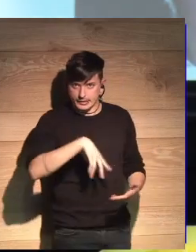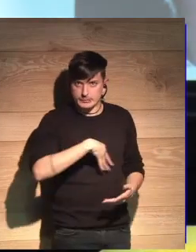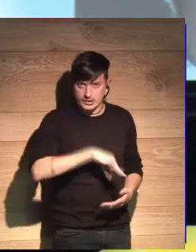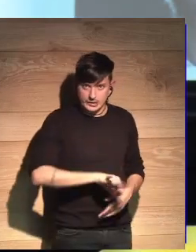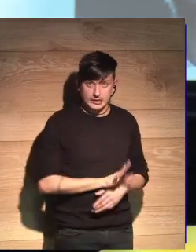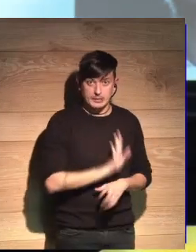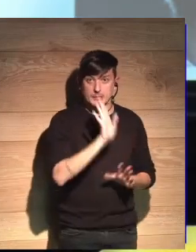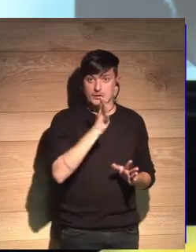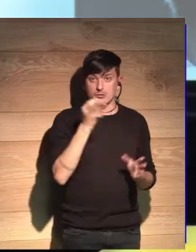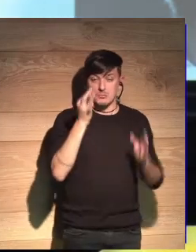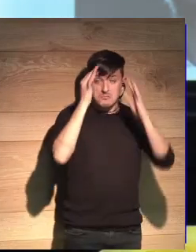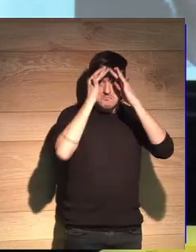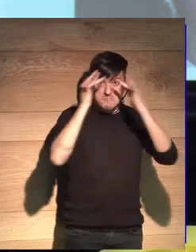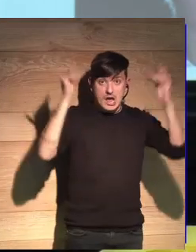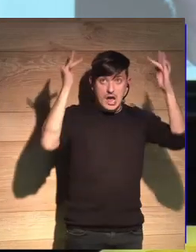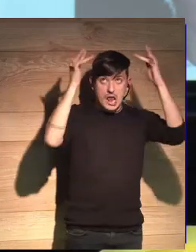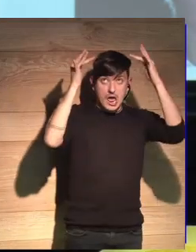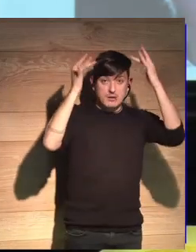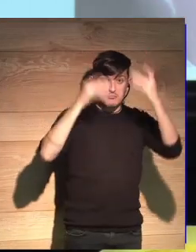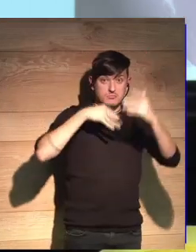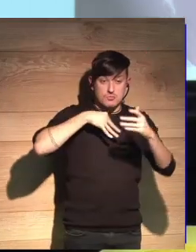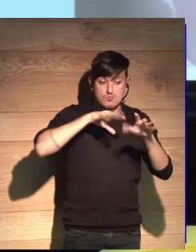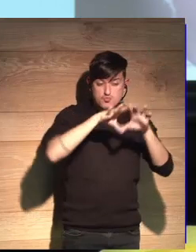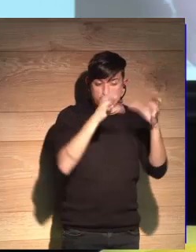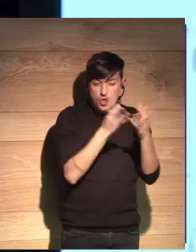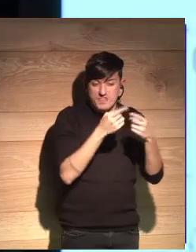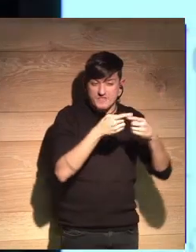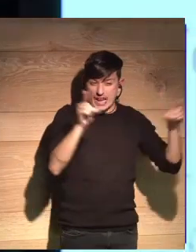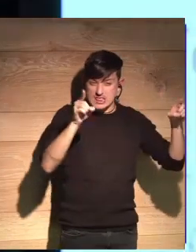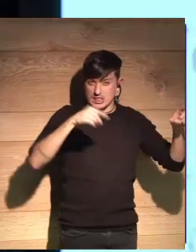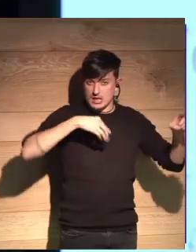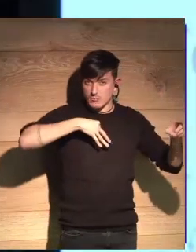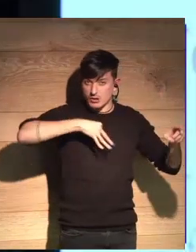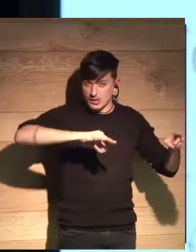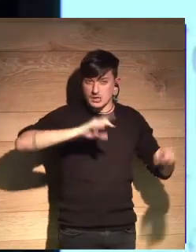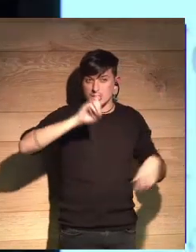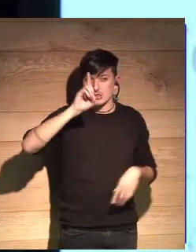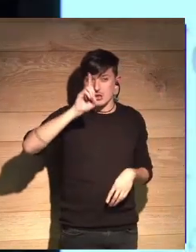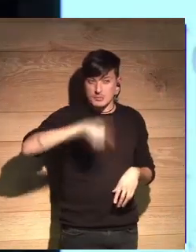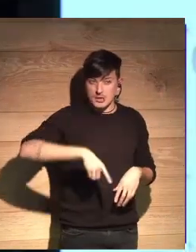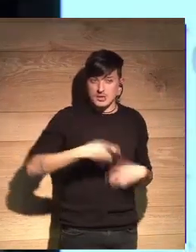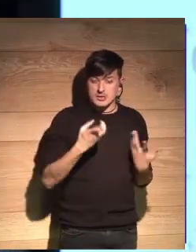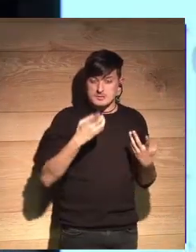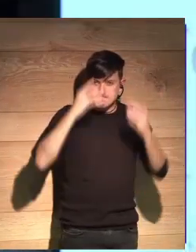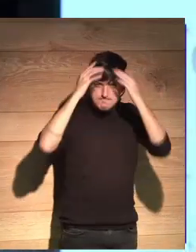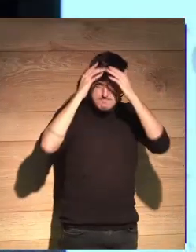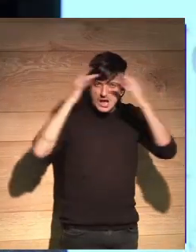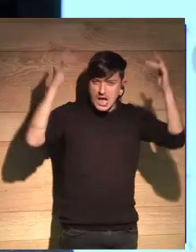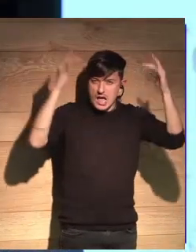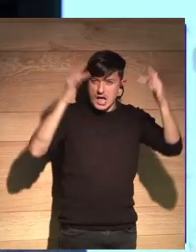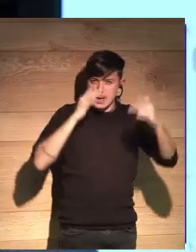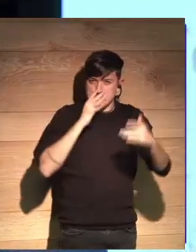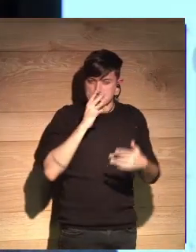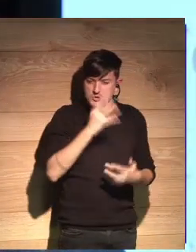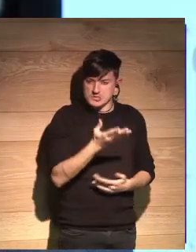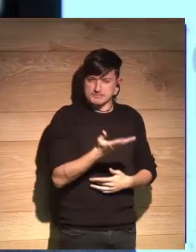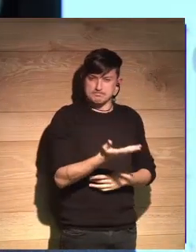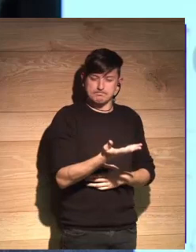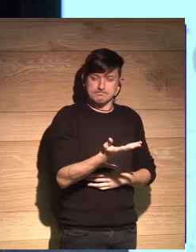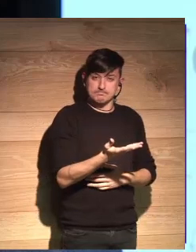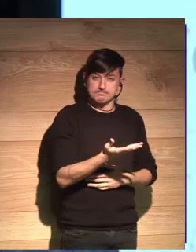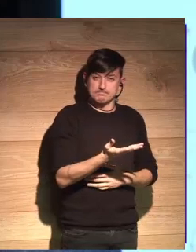things being differently, we quite often imagine, what if we didn't have to age and die? The ancient Sumerian